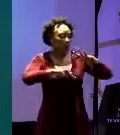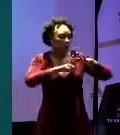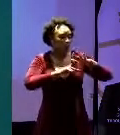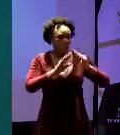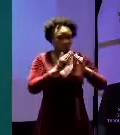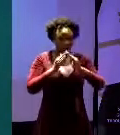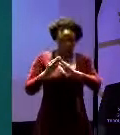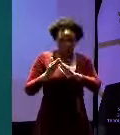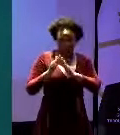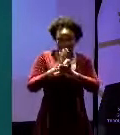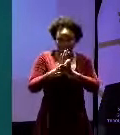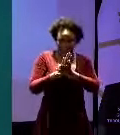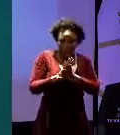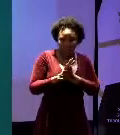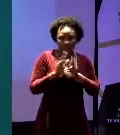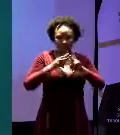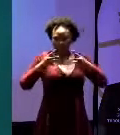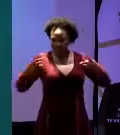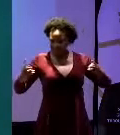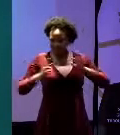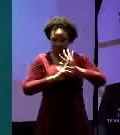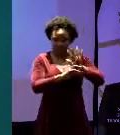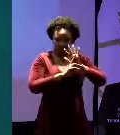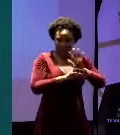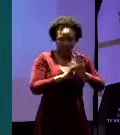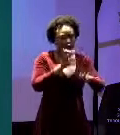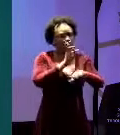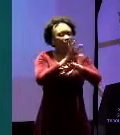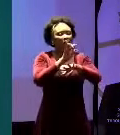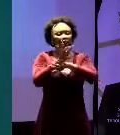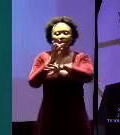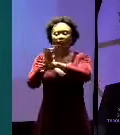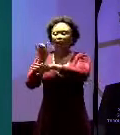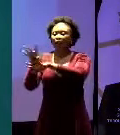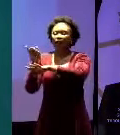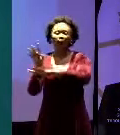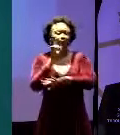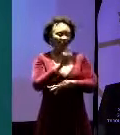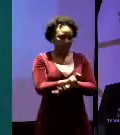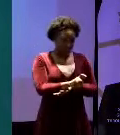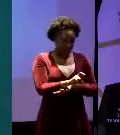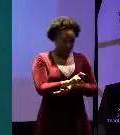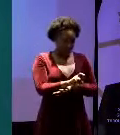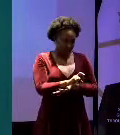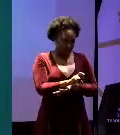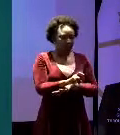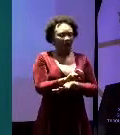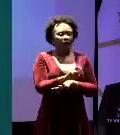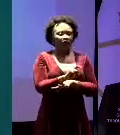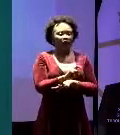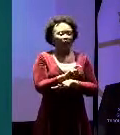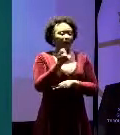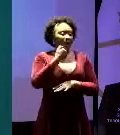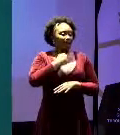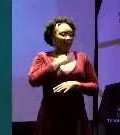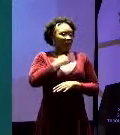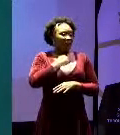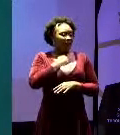are consulted sufficiently when there are name applications. My colleague from the